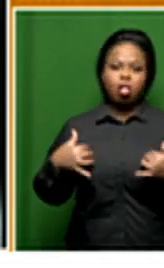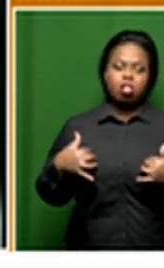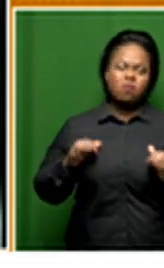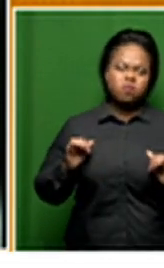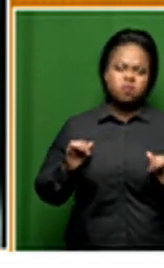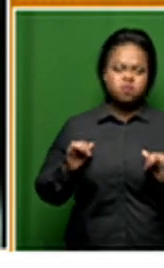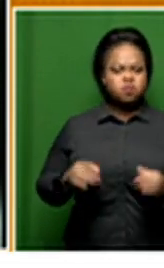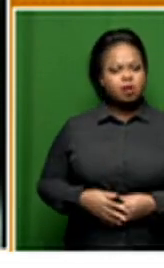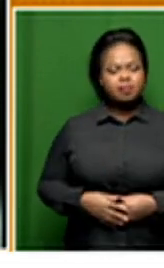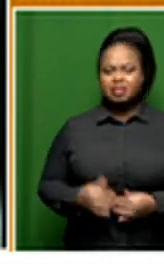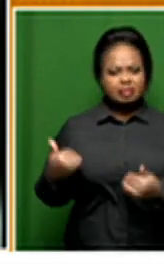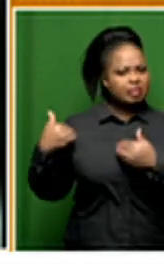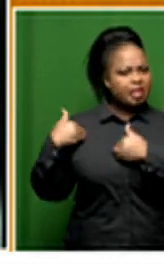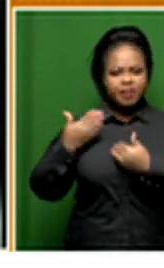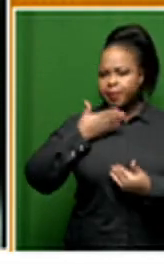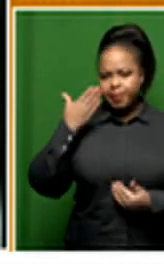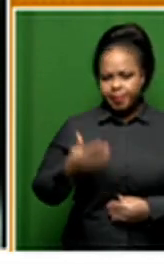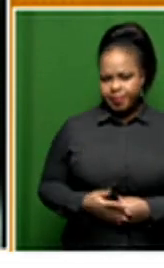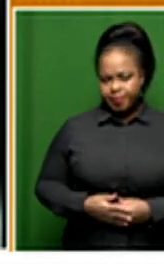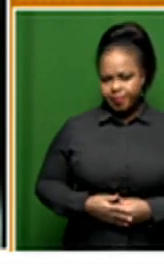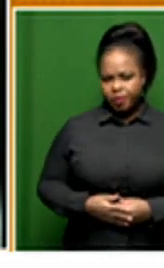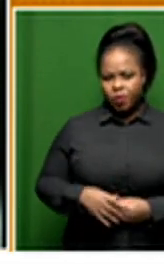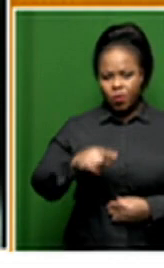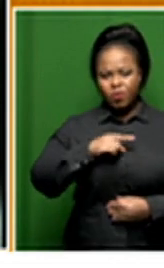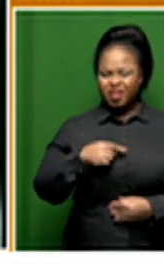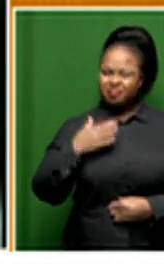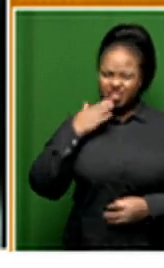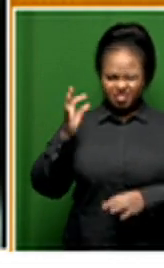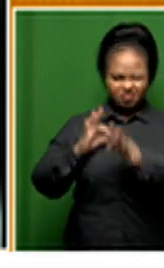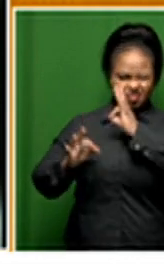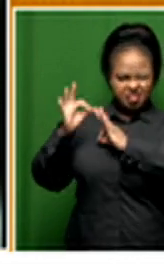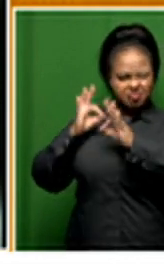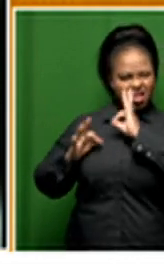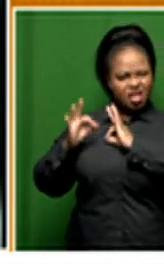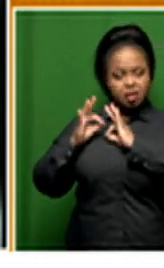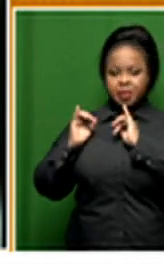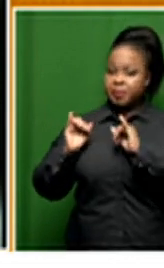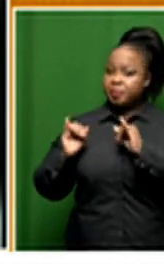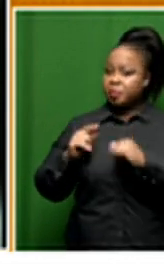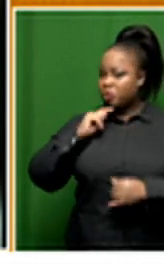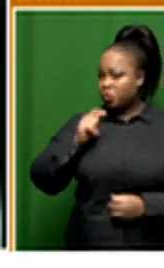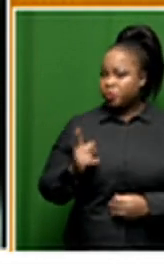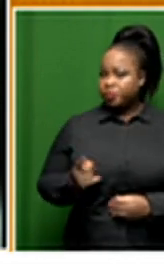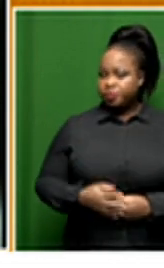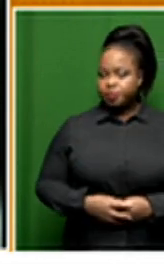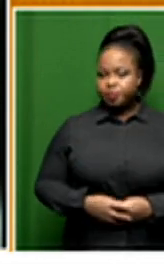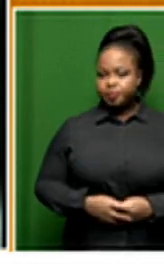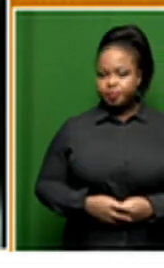and absolutely unsafe. I mean, give us an idea of how bad it really is on the